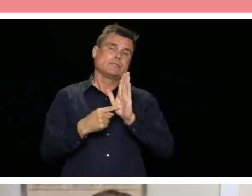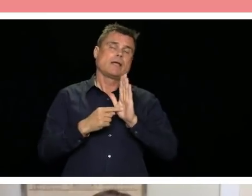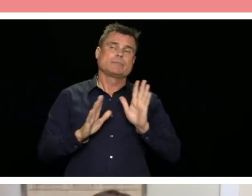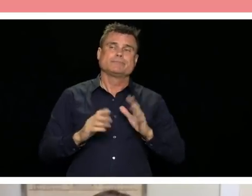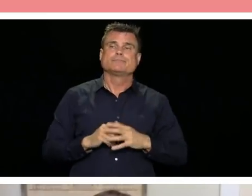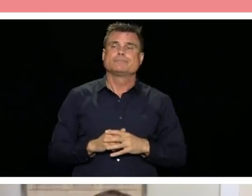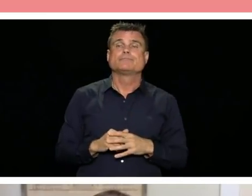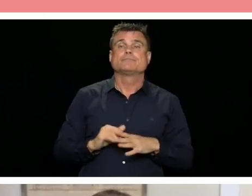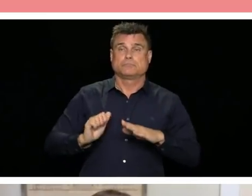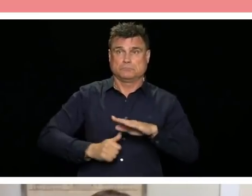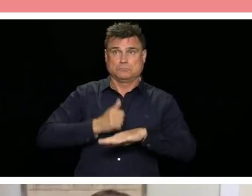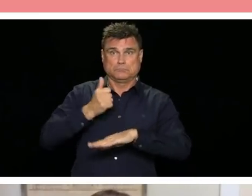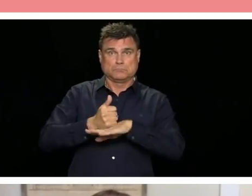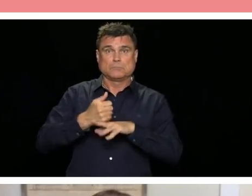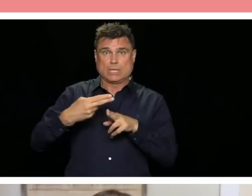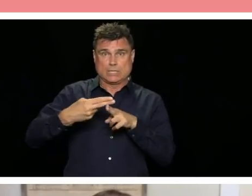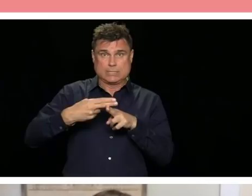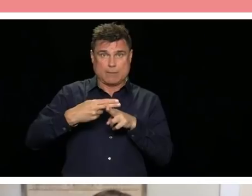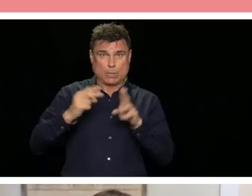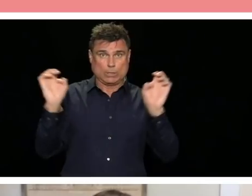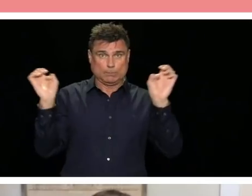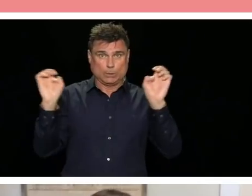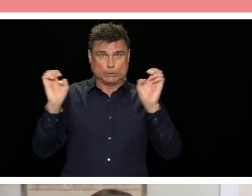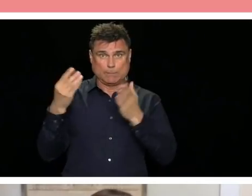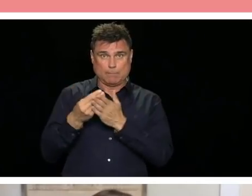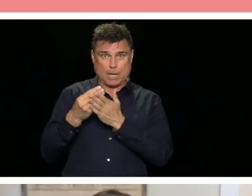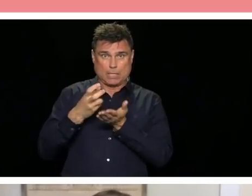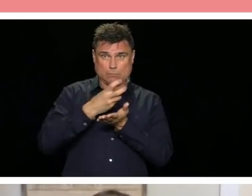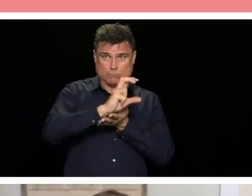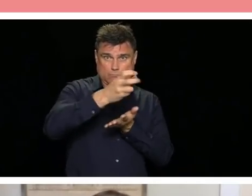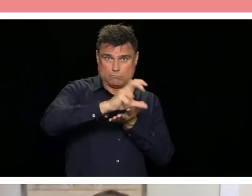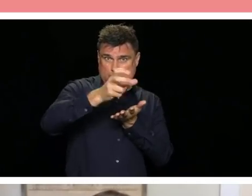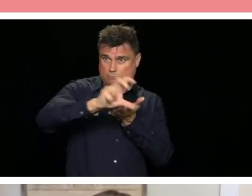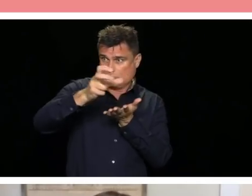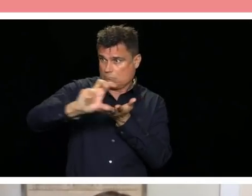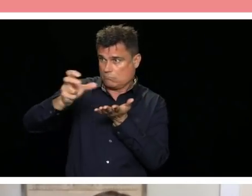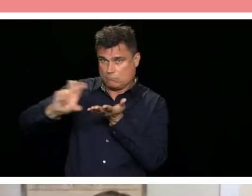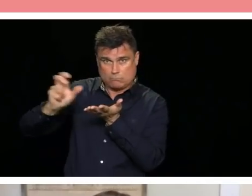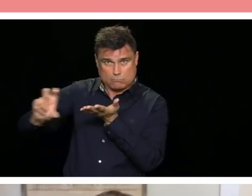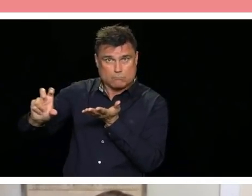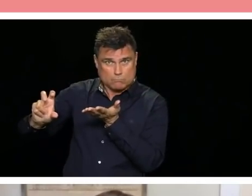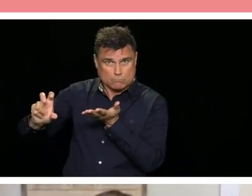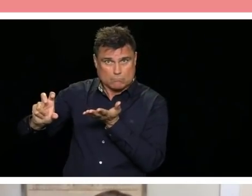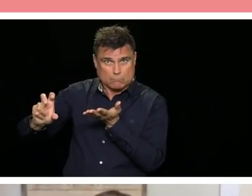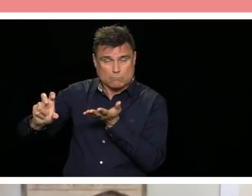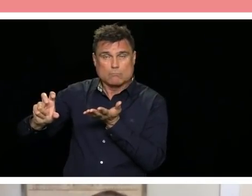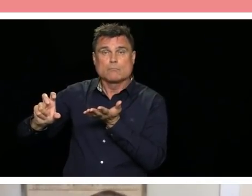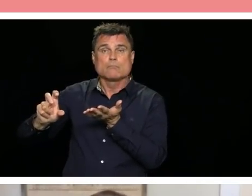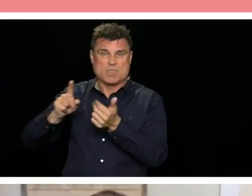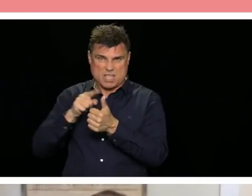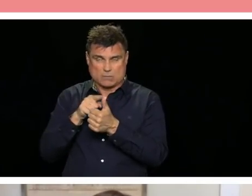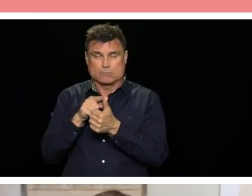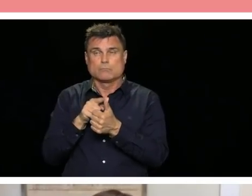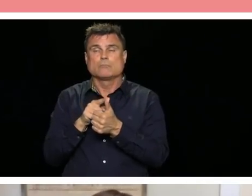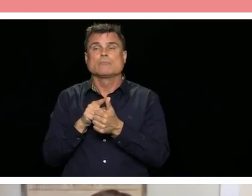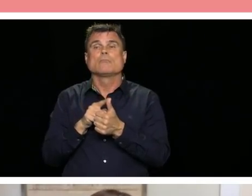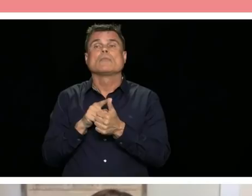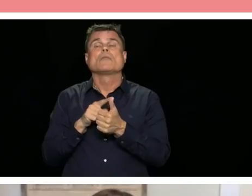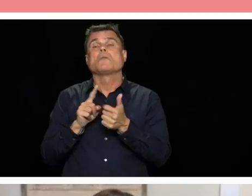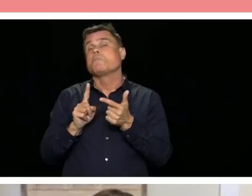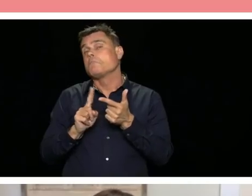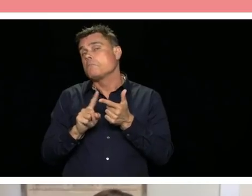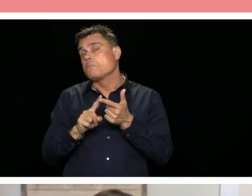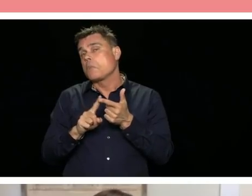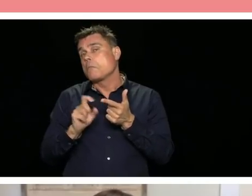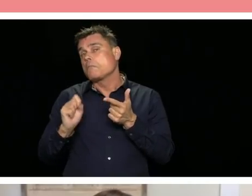continues to increase, we are expecting providers may receive a surplus from that funding for their operating fund that they cannot use